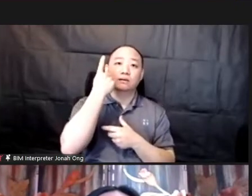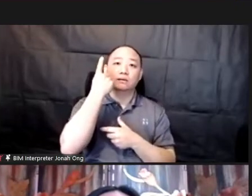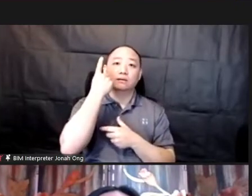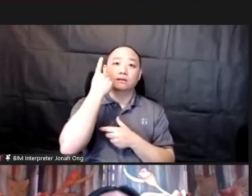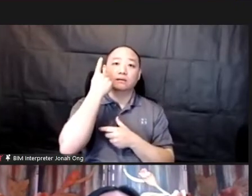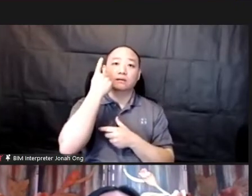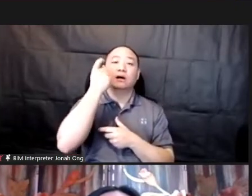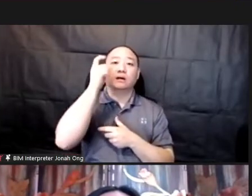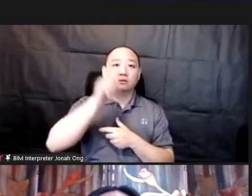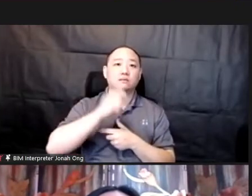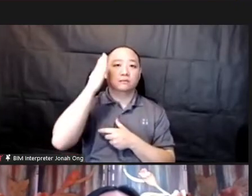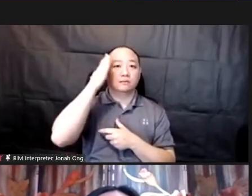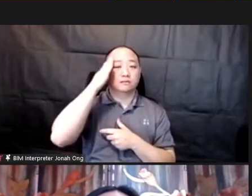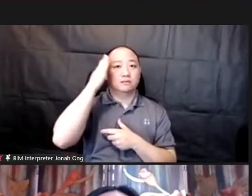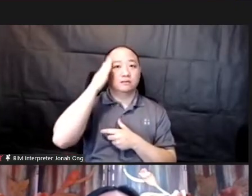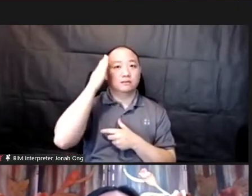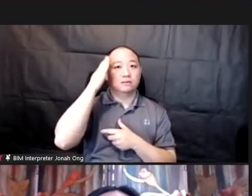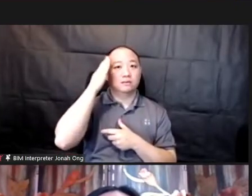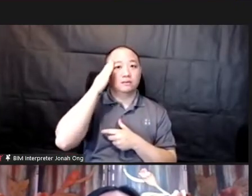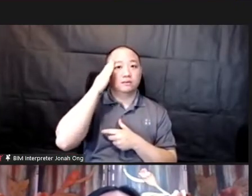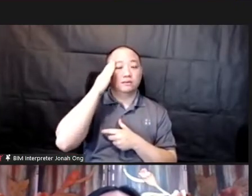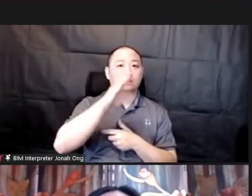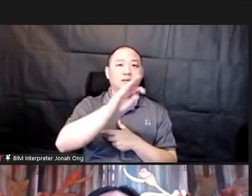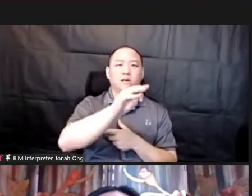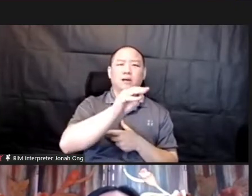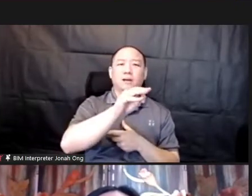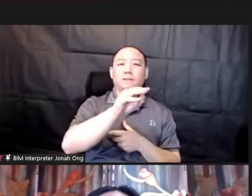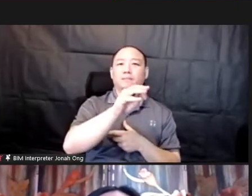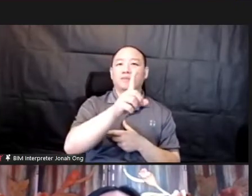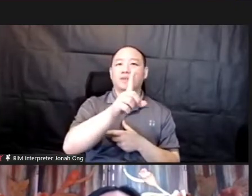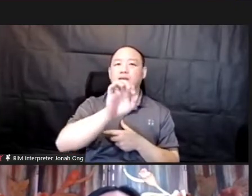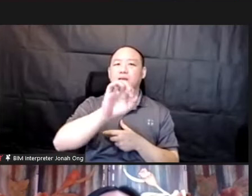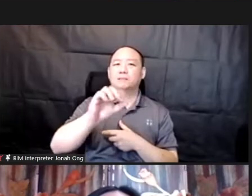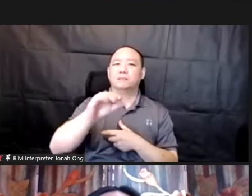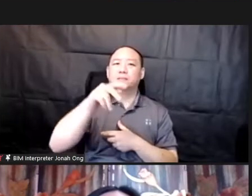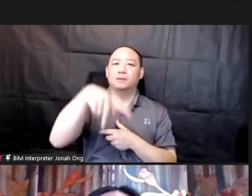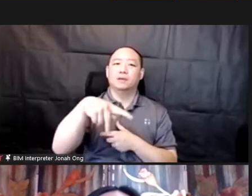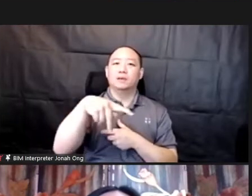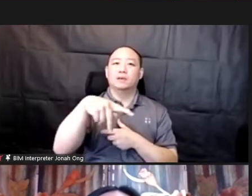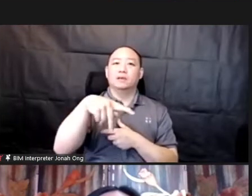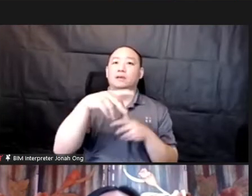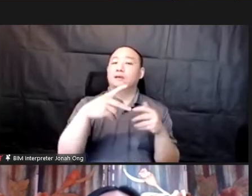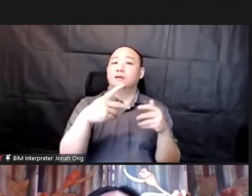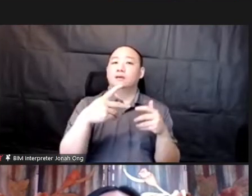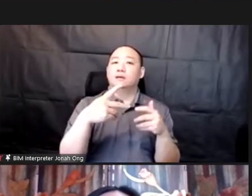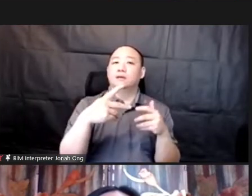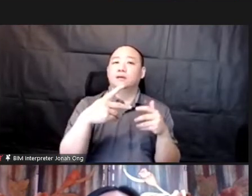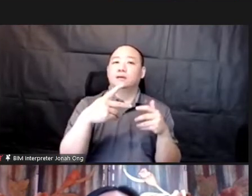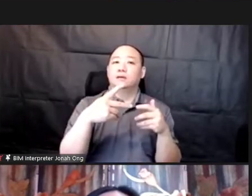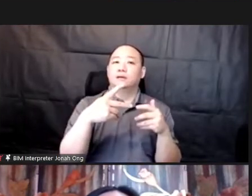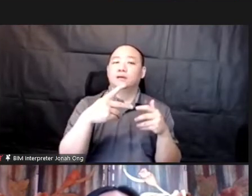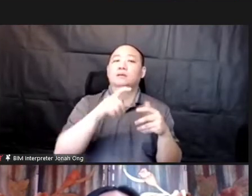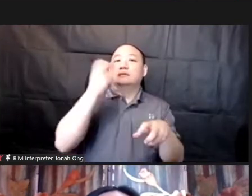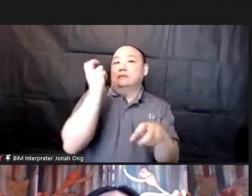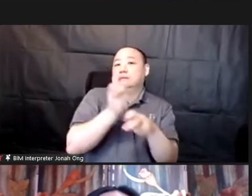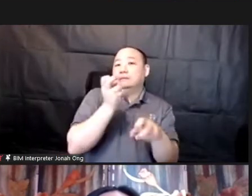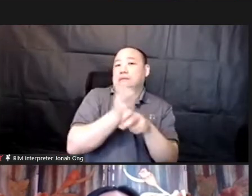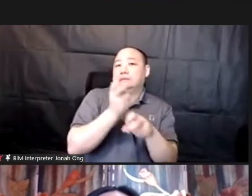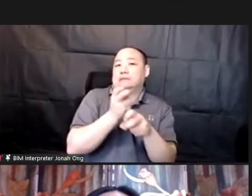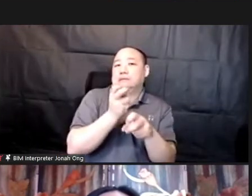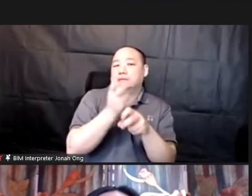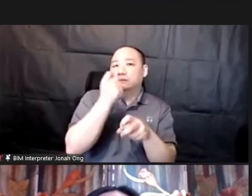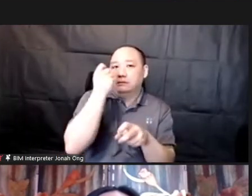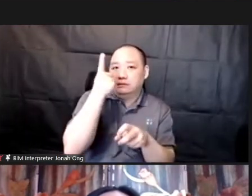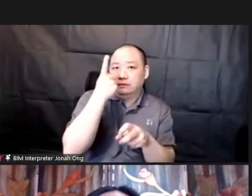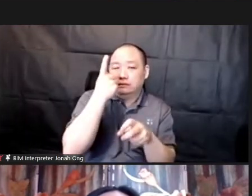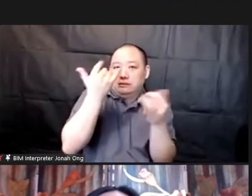NEP was formulated and during the 1970s, there was vast inequality and inequalities that perhaps is difficult to comprehend